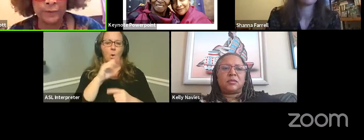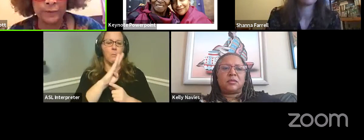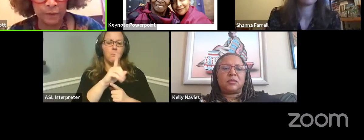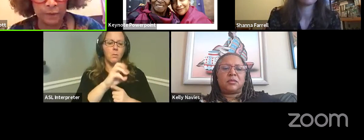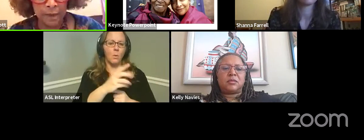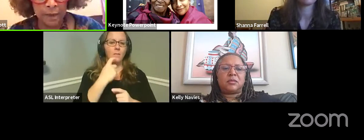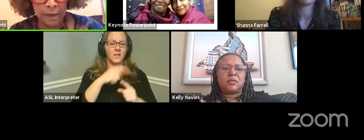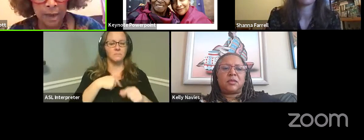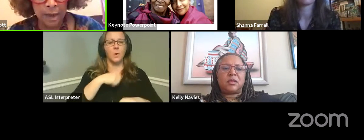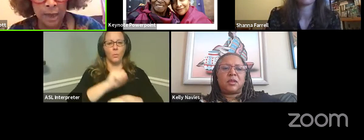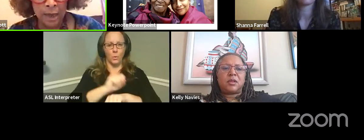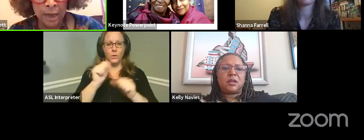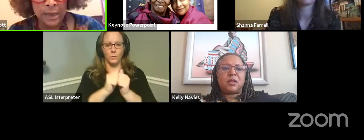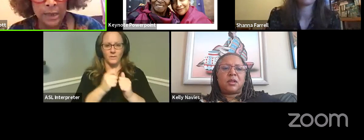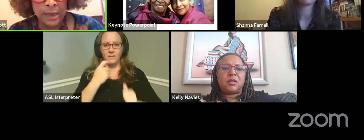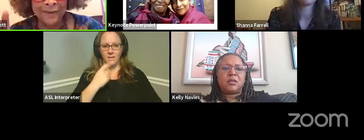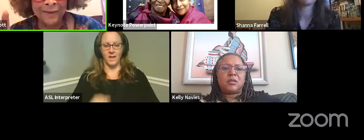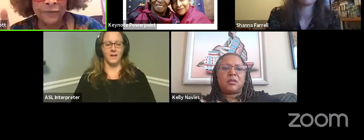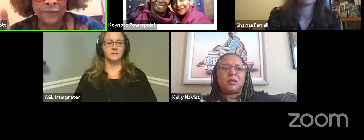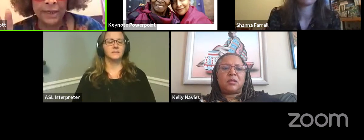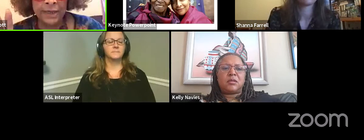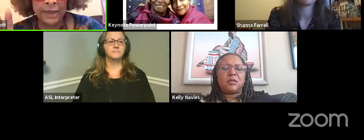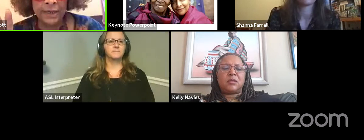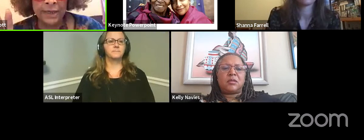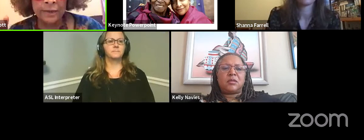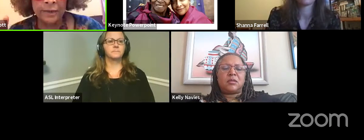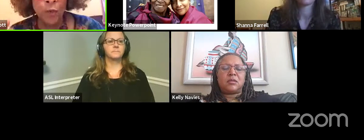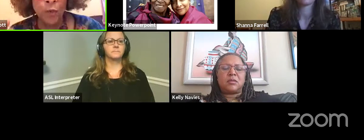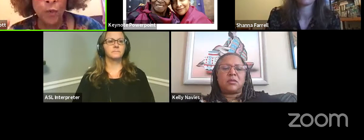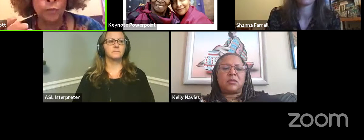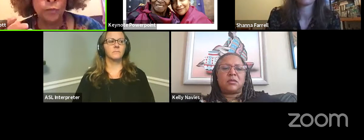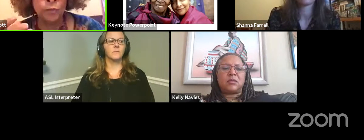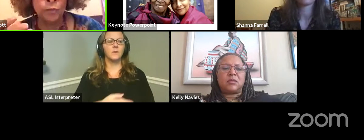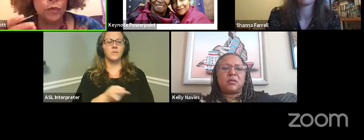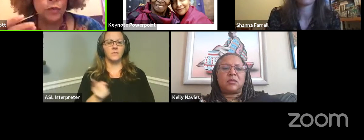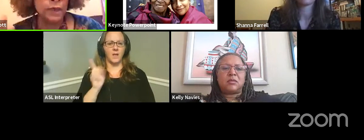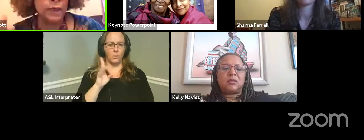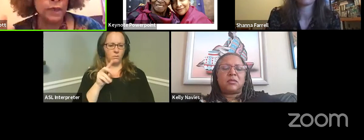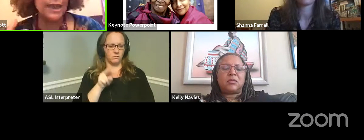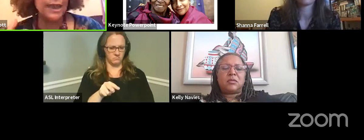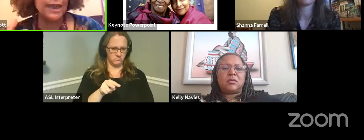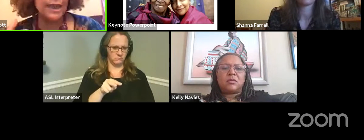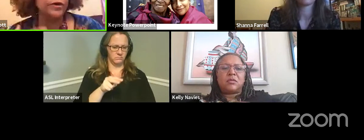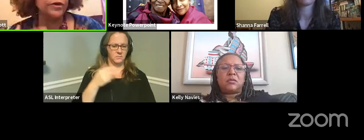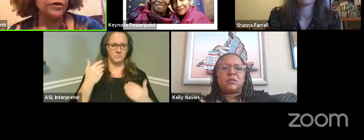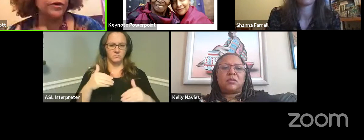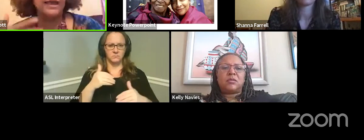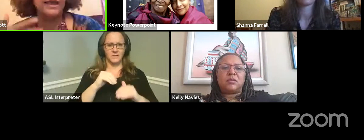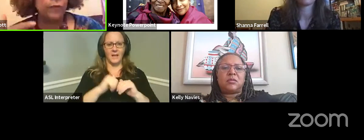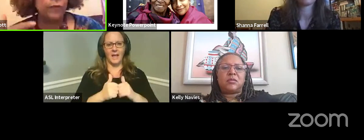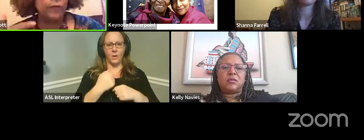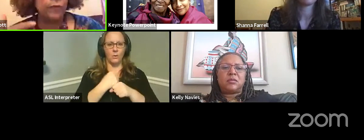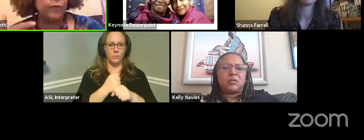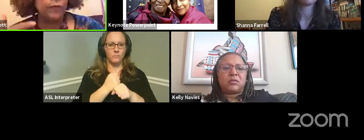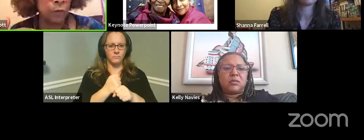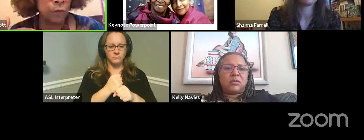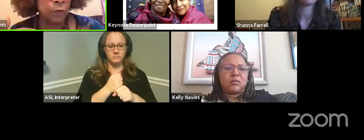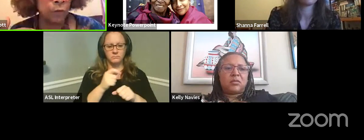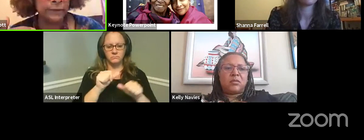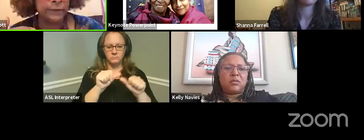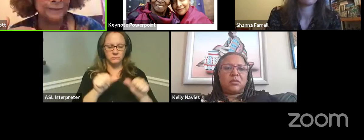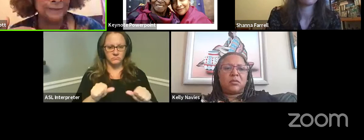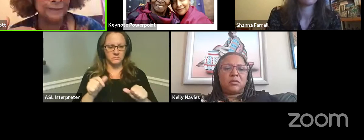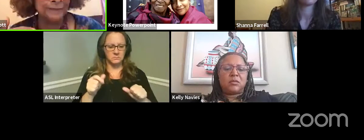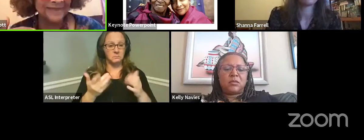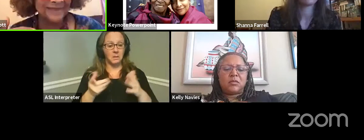glass. And they would see the way the work was done and they would think that I